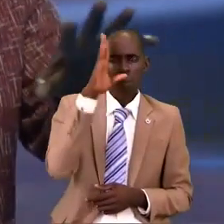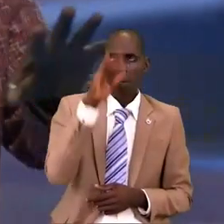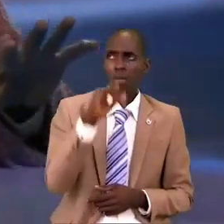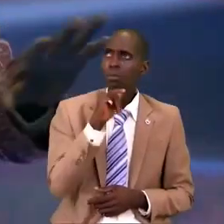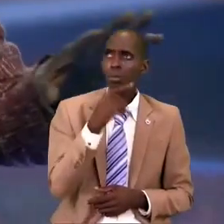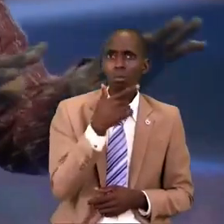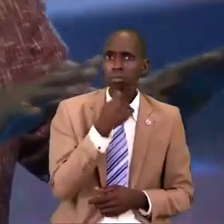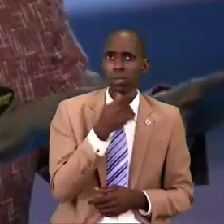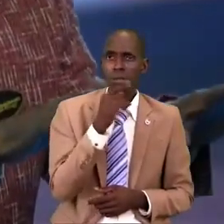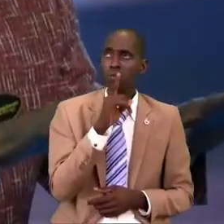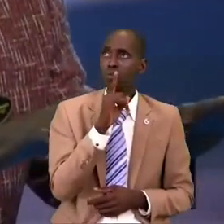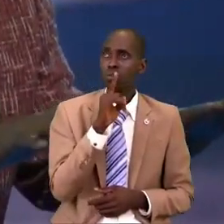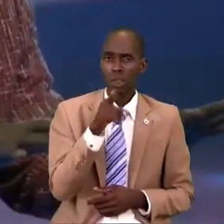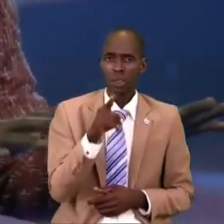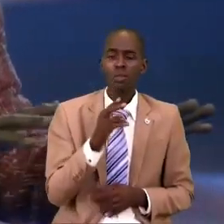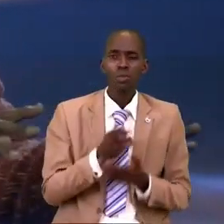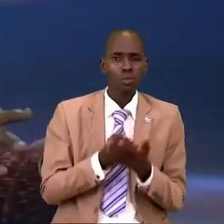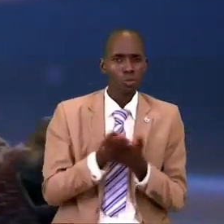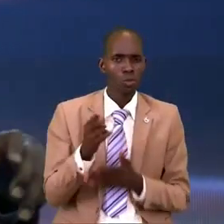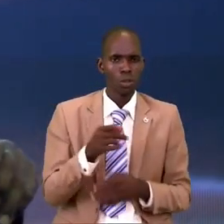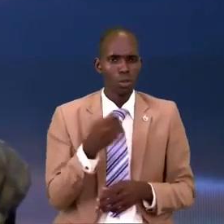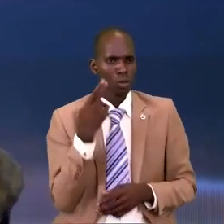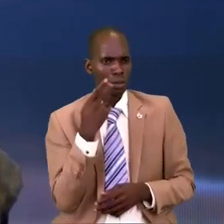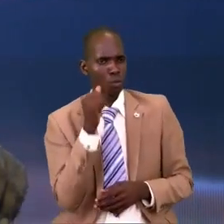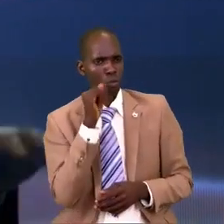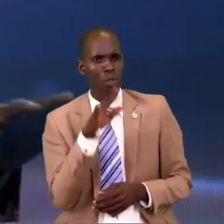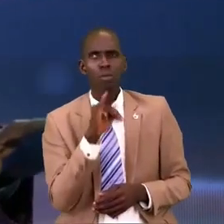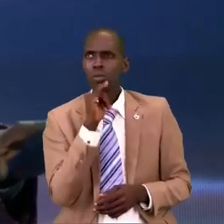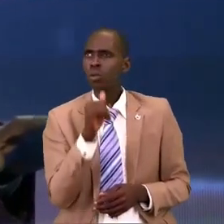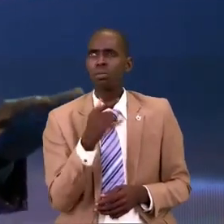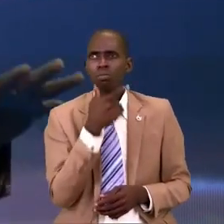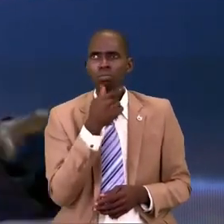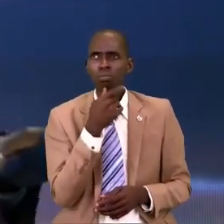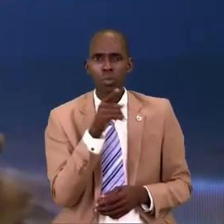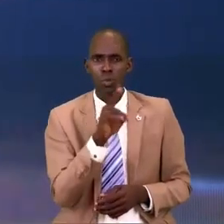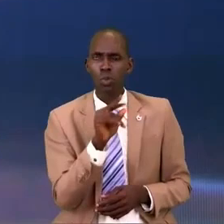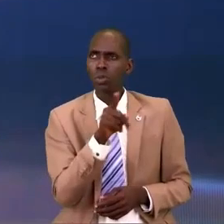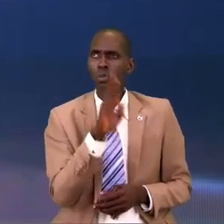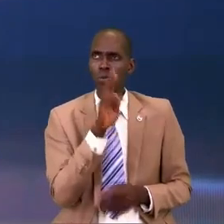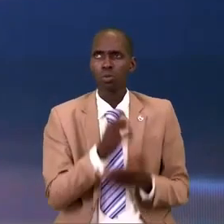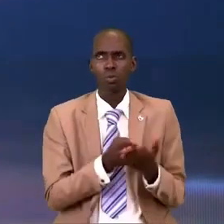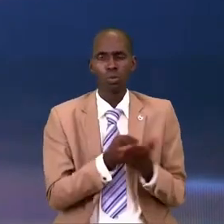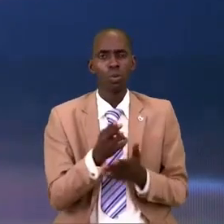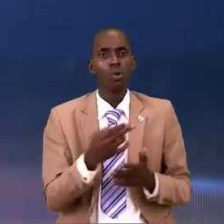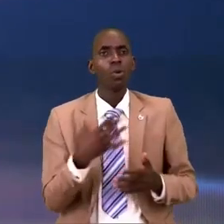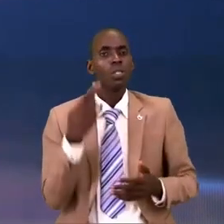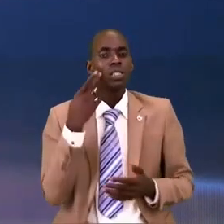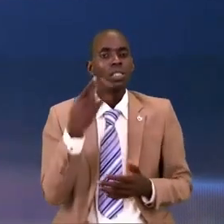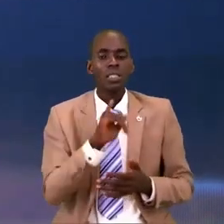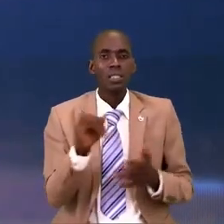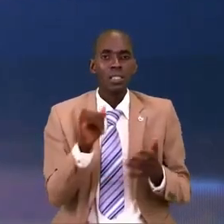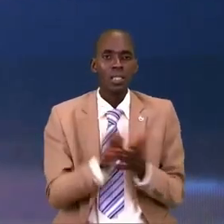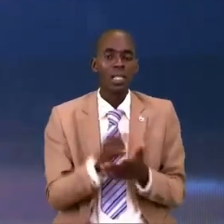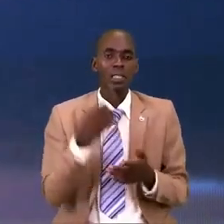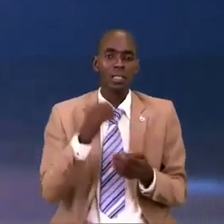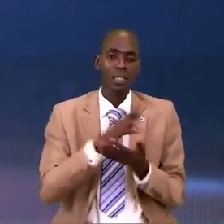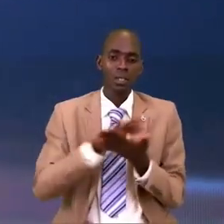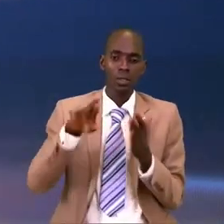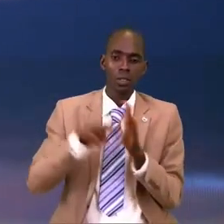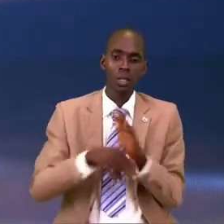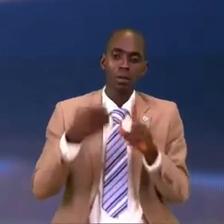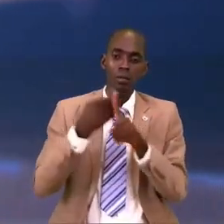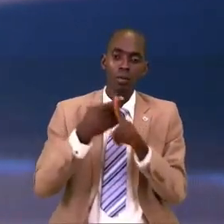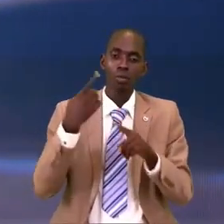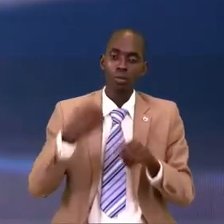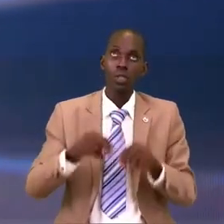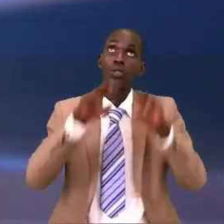of grace has come upon his life, and that righteousness will work wonders in every life